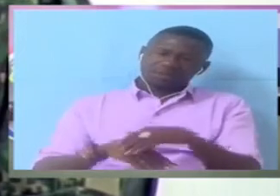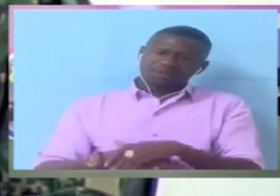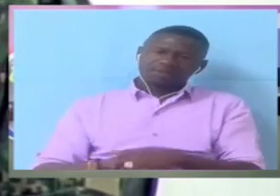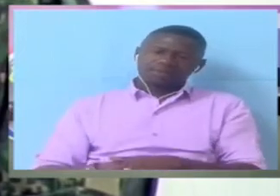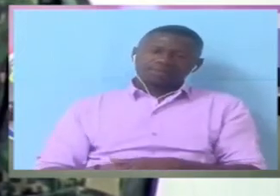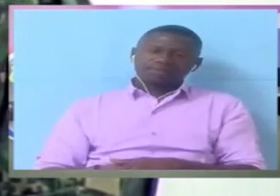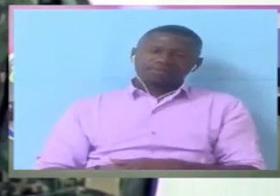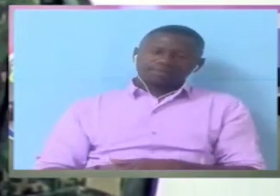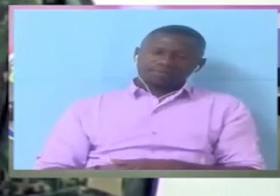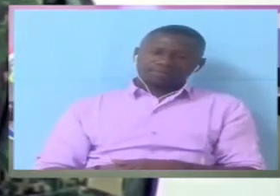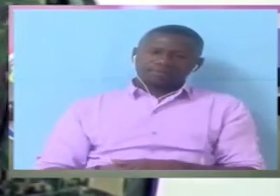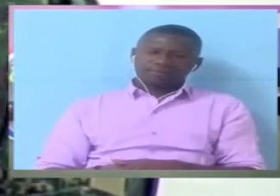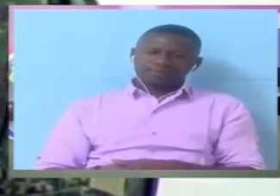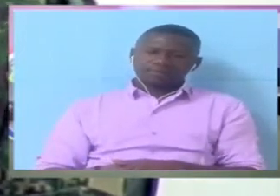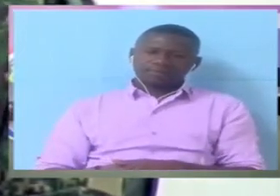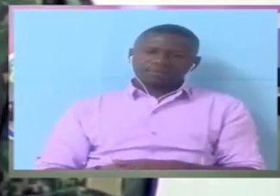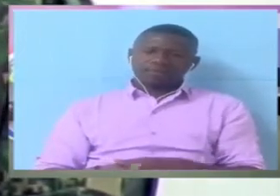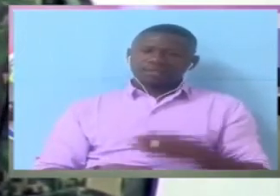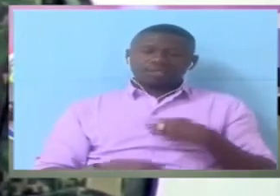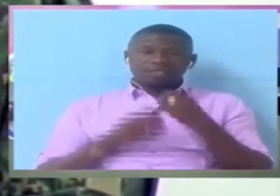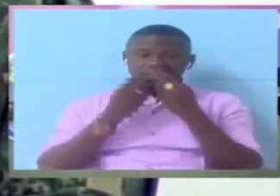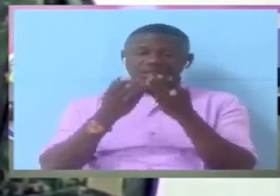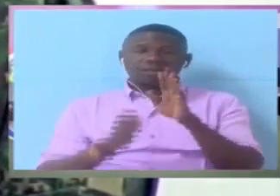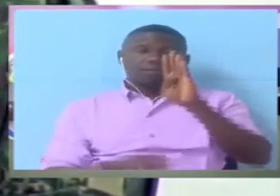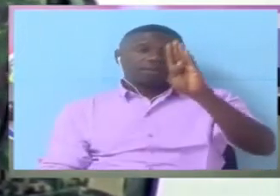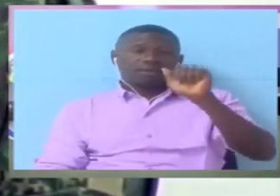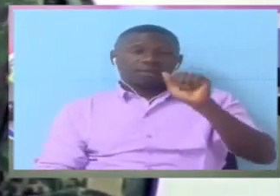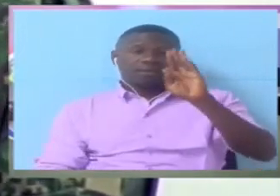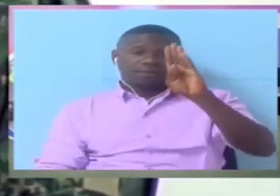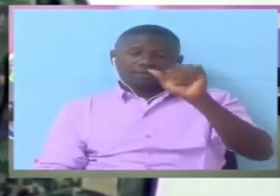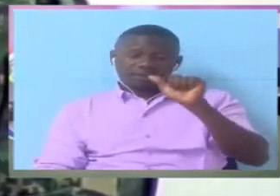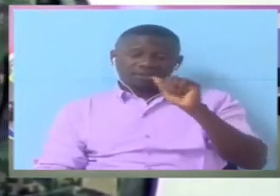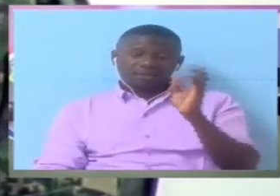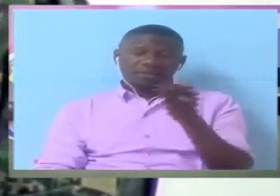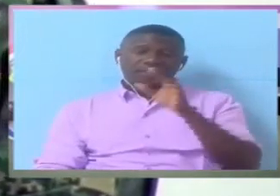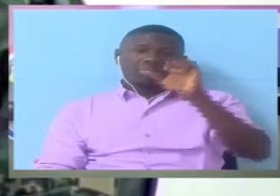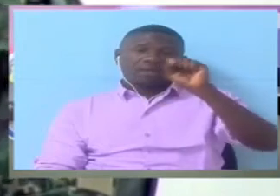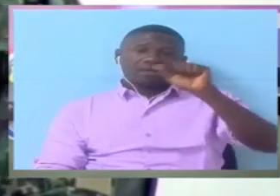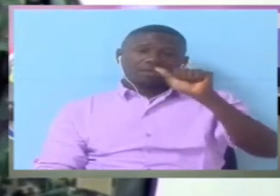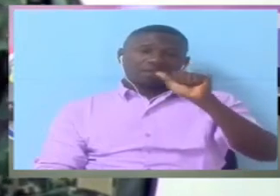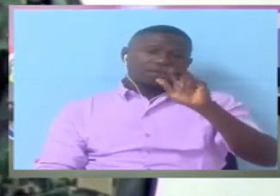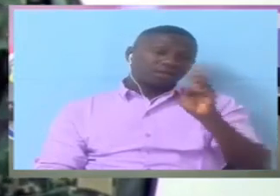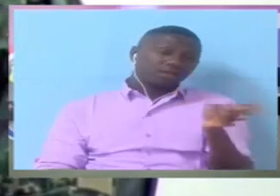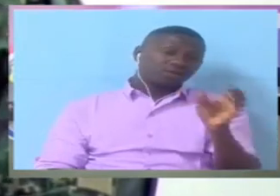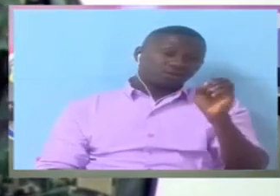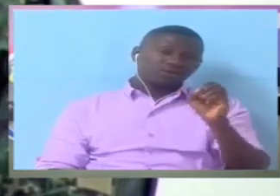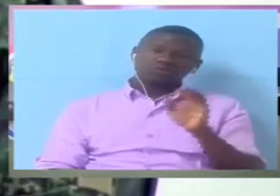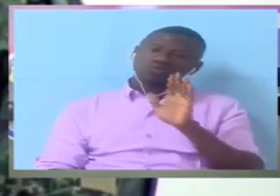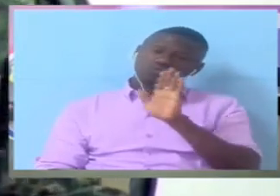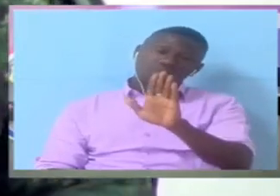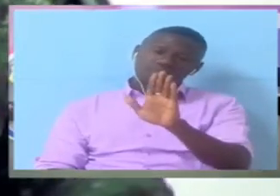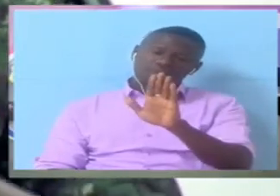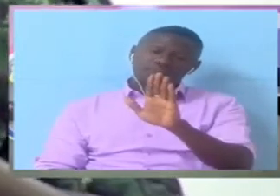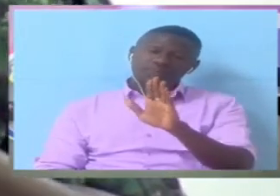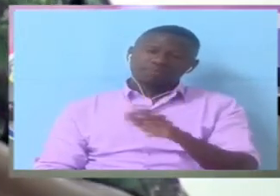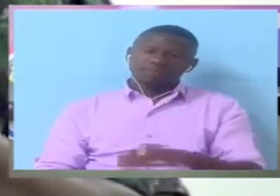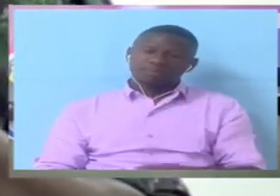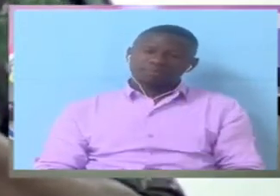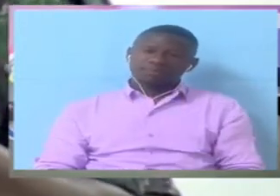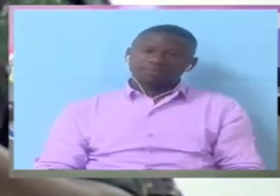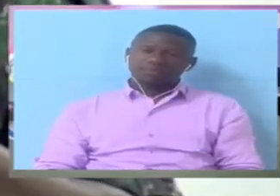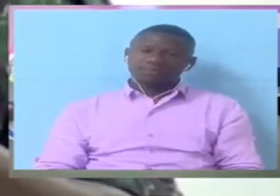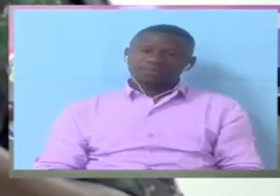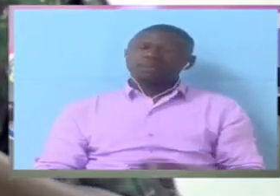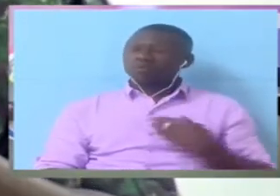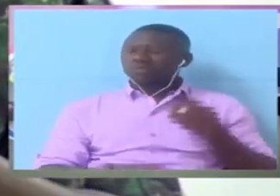Then he said, Baba Saho. He repeated again, Baba Saho, stop. Baba Saho, Abula. So